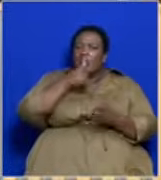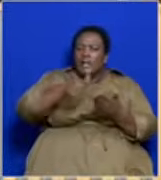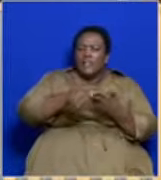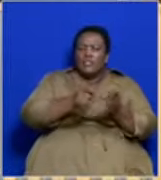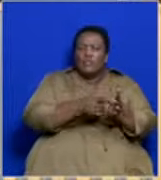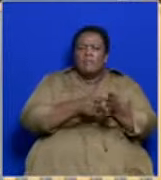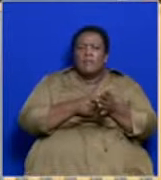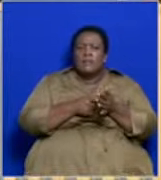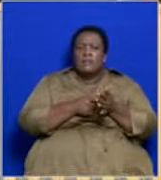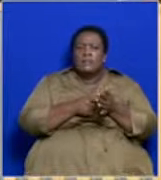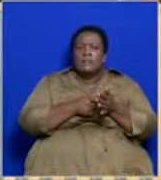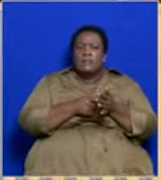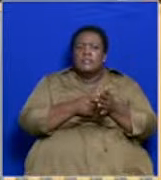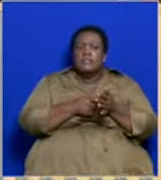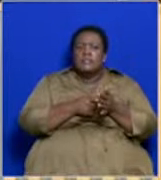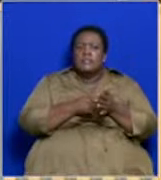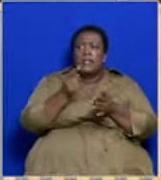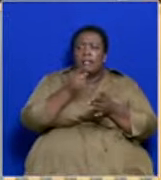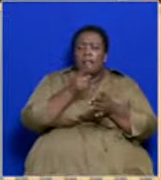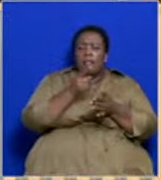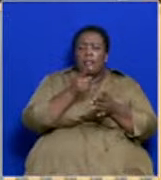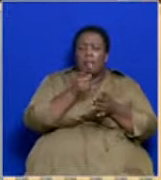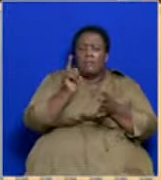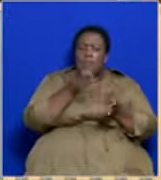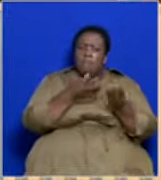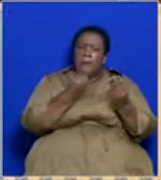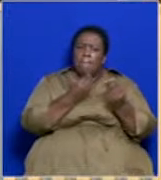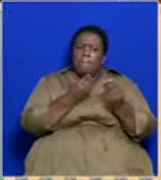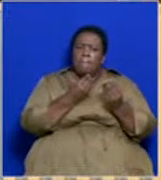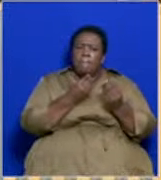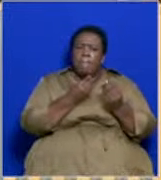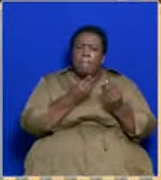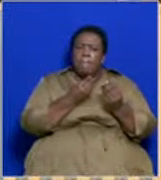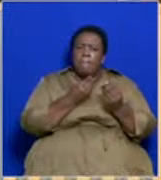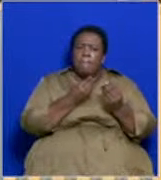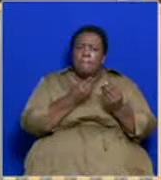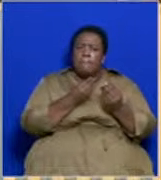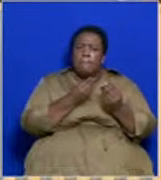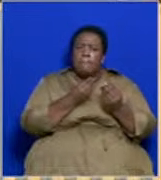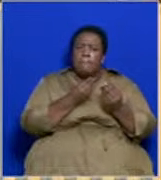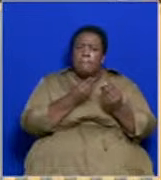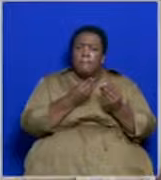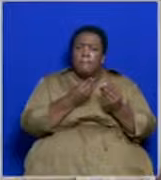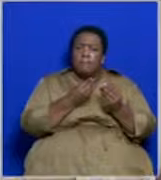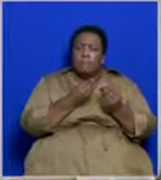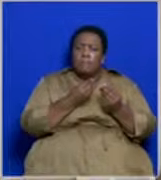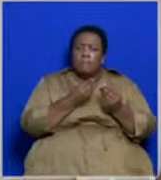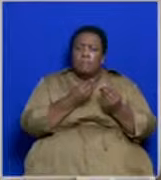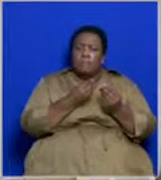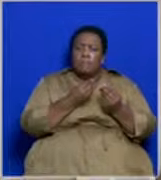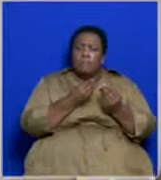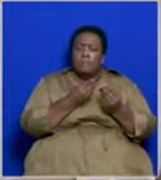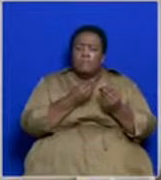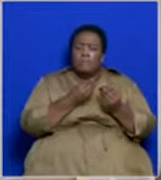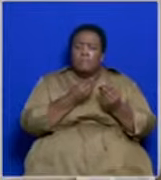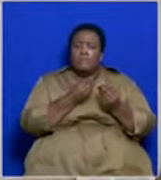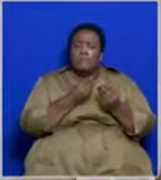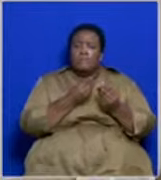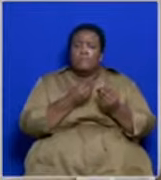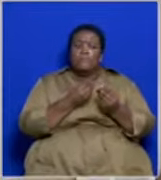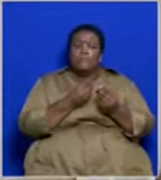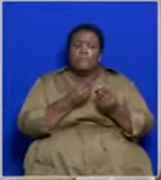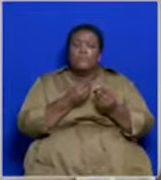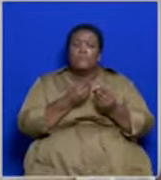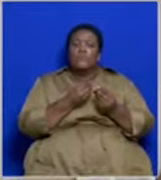in respect of semi-precious stones by EMPD. I think that it's demanding a recovery of about